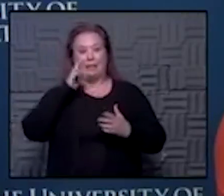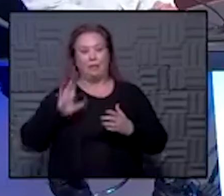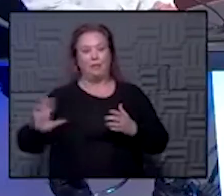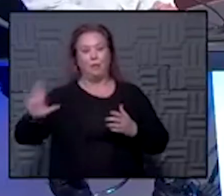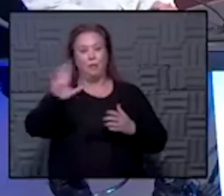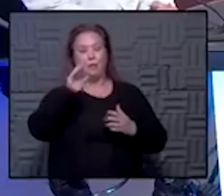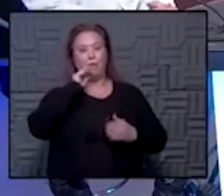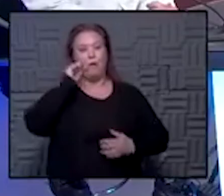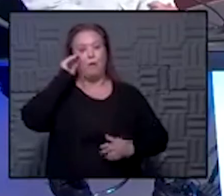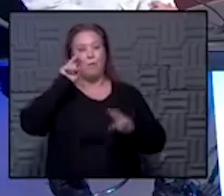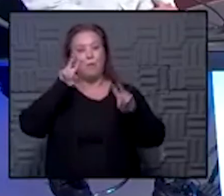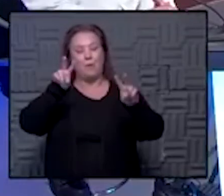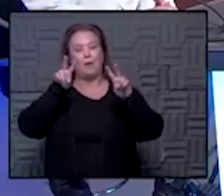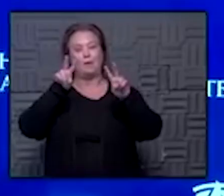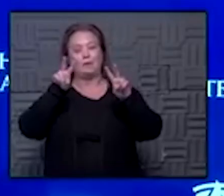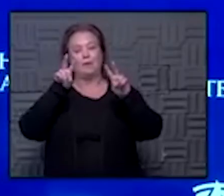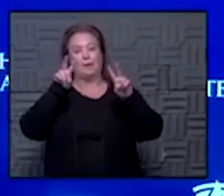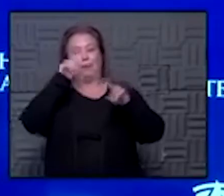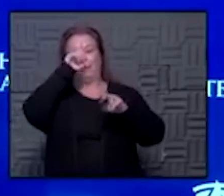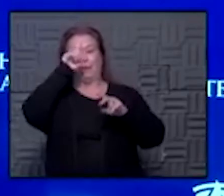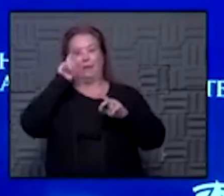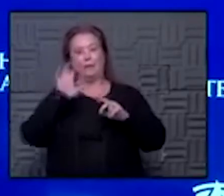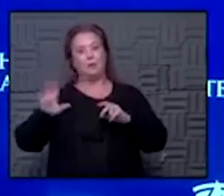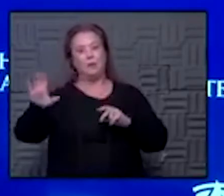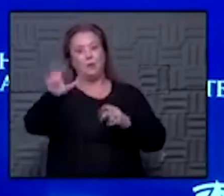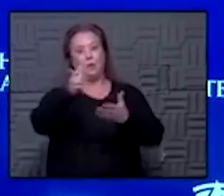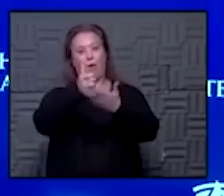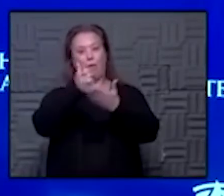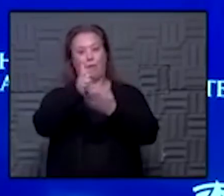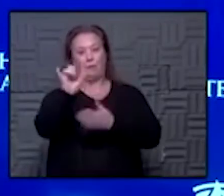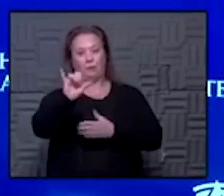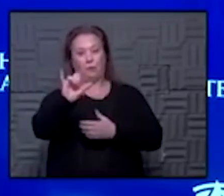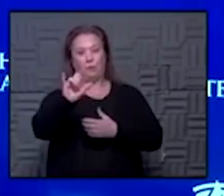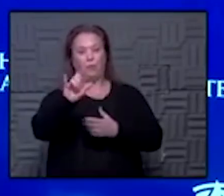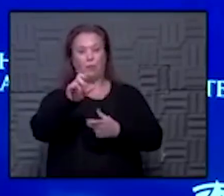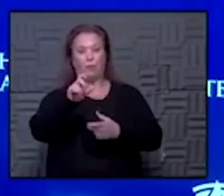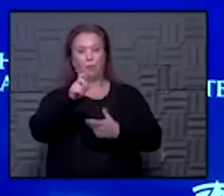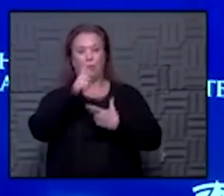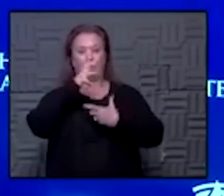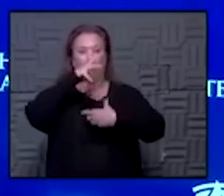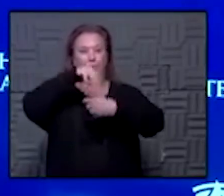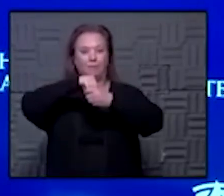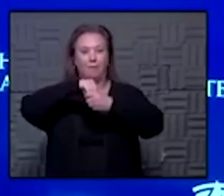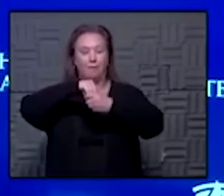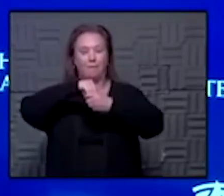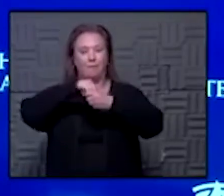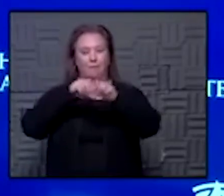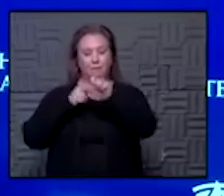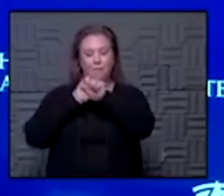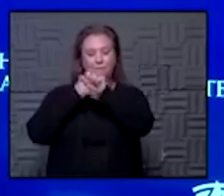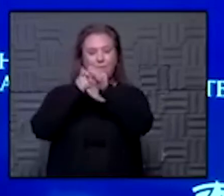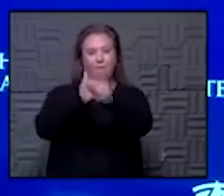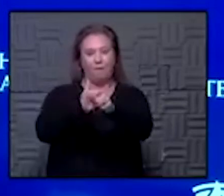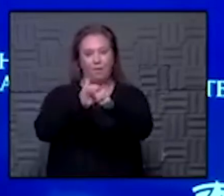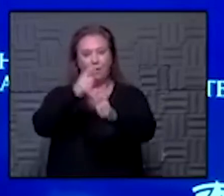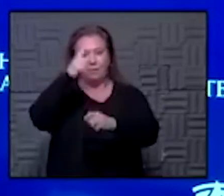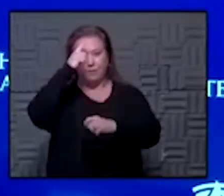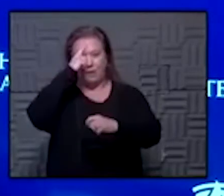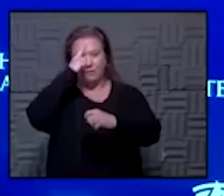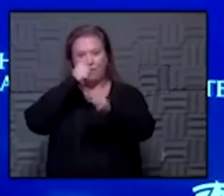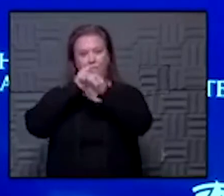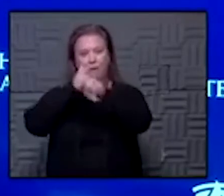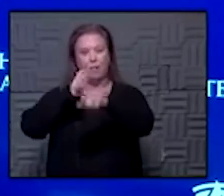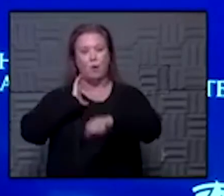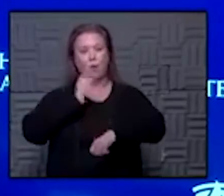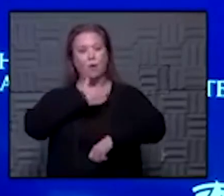at home watching because you are helping too when you take interest and you follow the thoughts and the advice